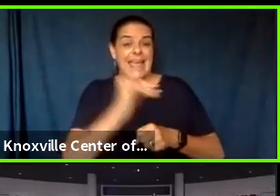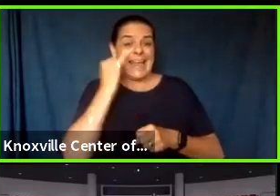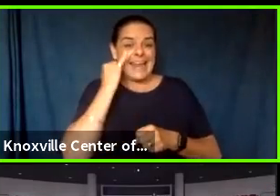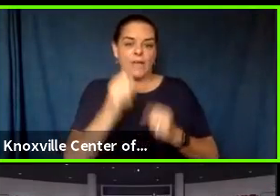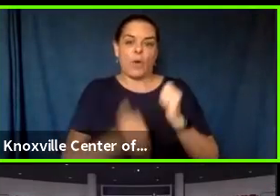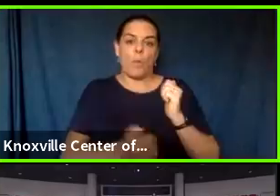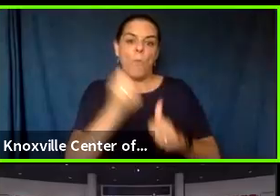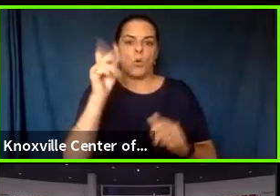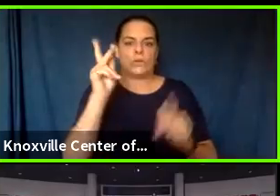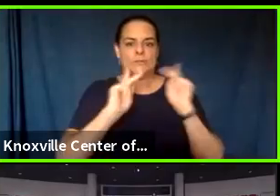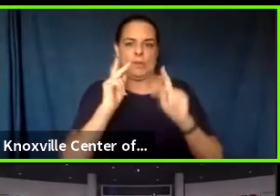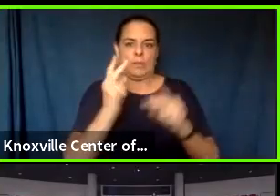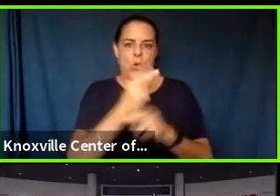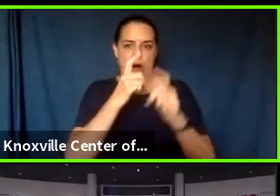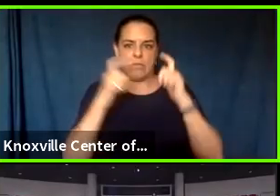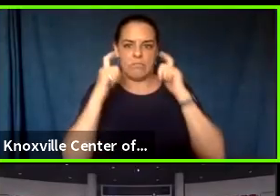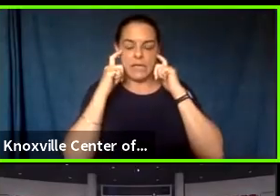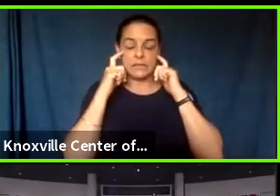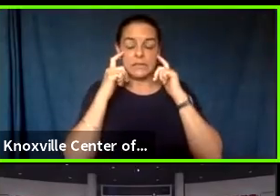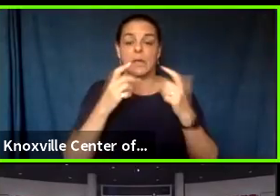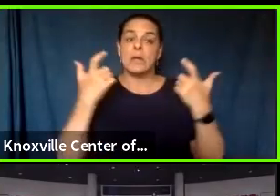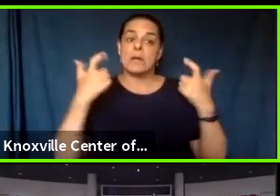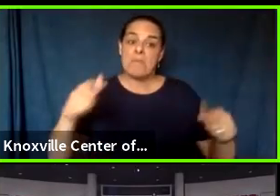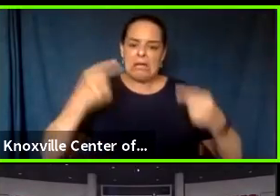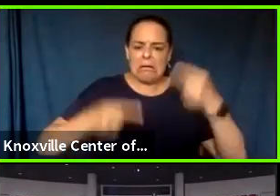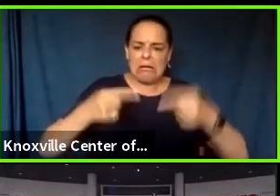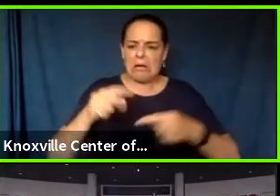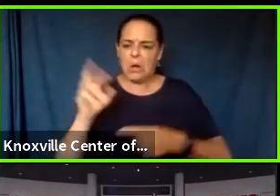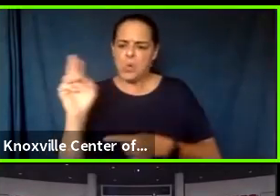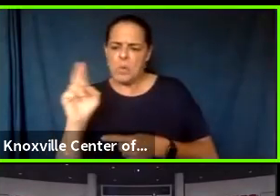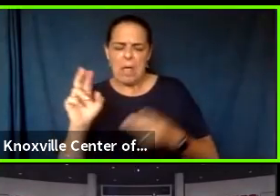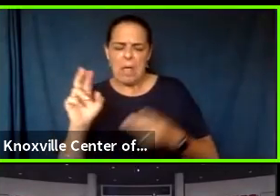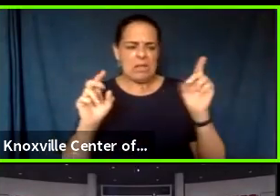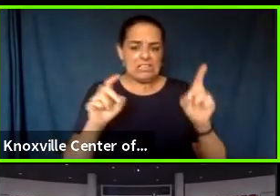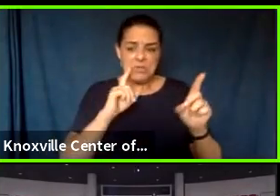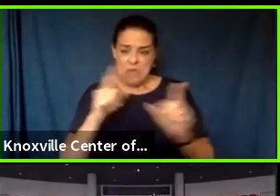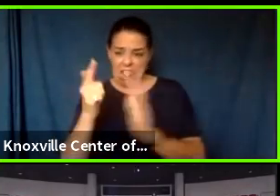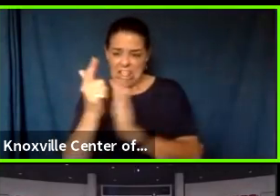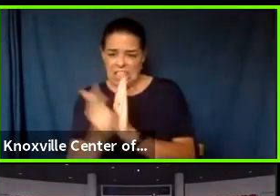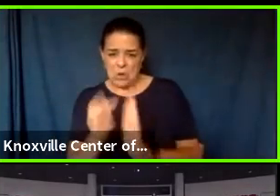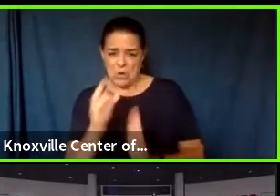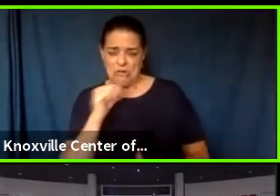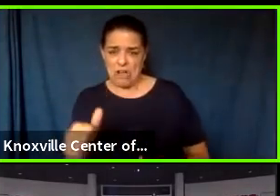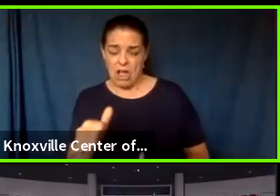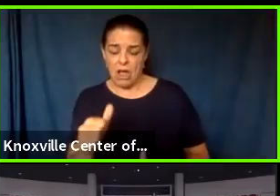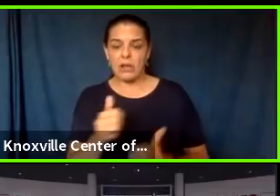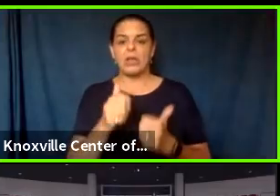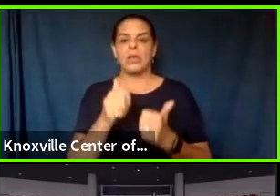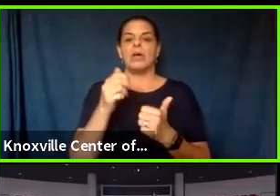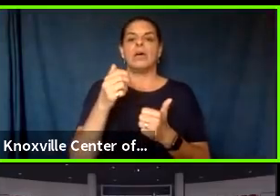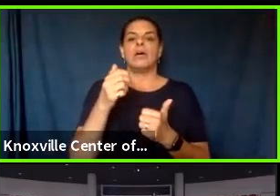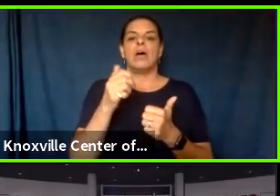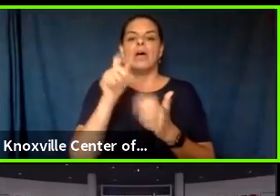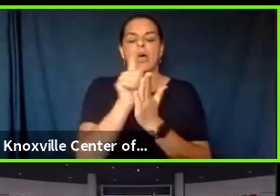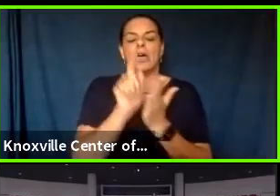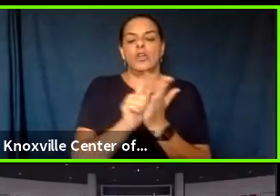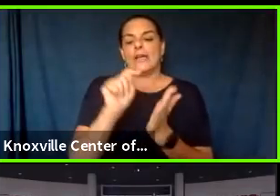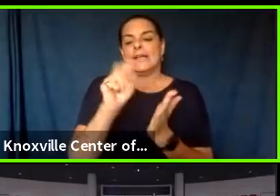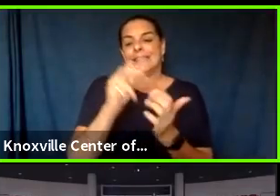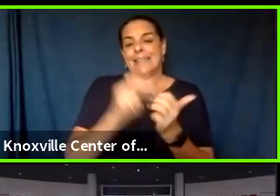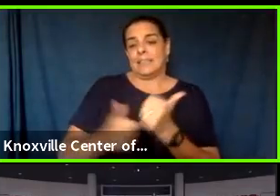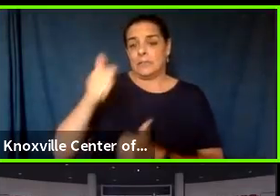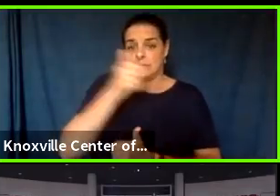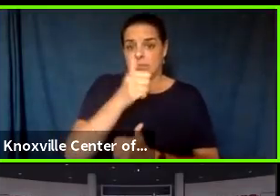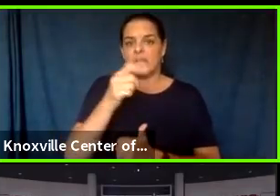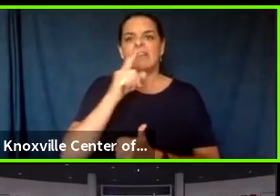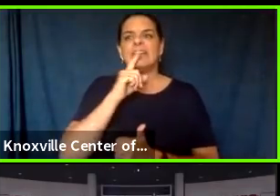mask. There's a huge debate amongst Republicans as to the legality of the mask mandate. Tennessee Attorney General Herbert Slatery stated that the mask mandates are